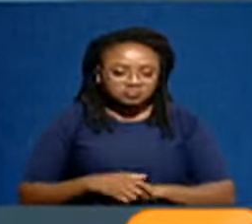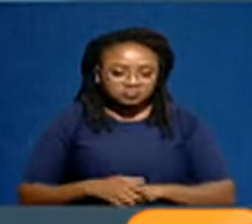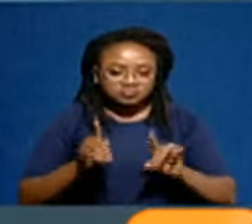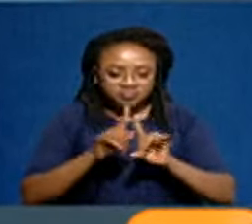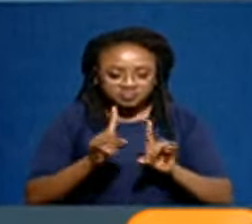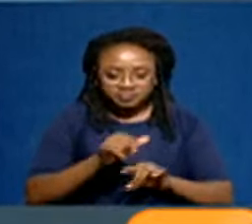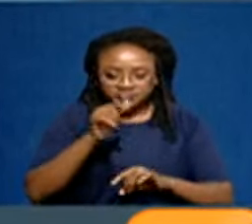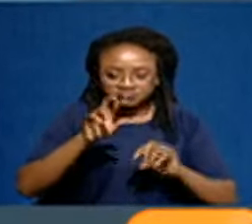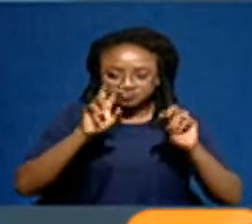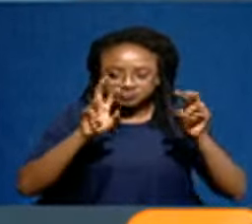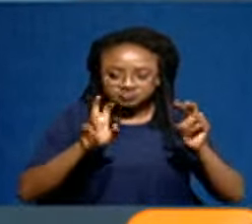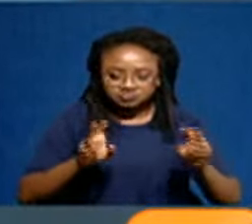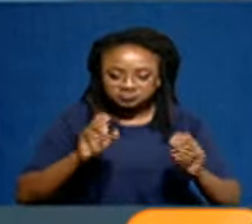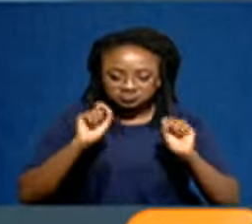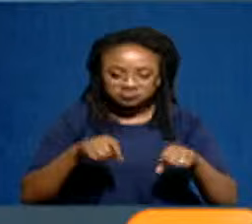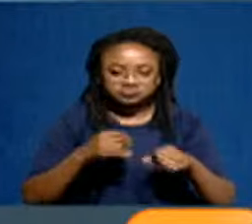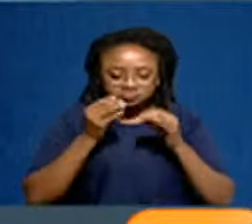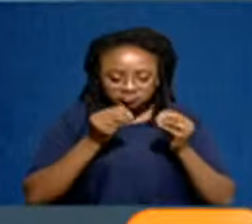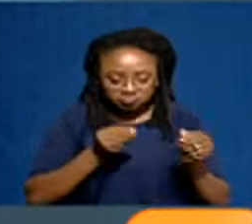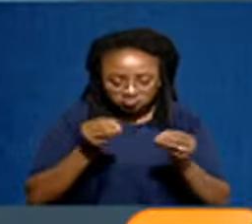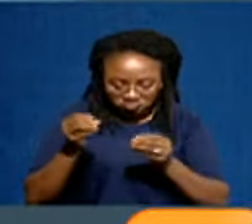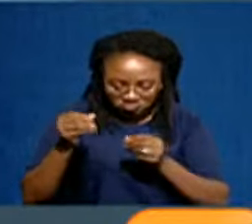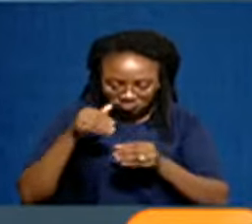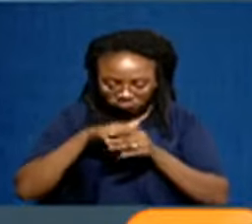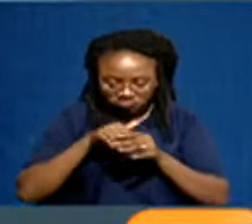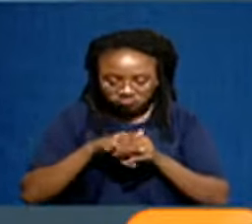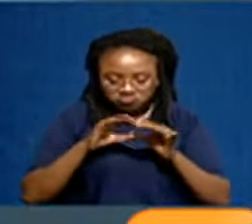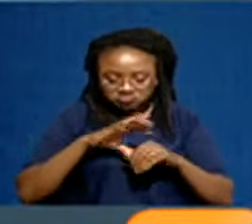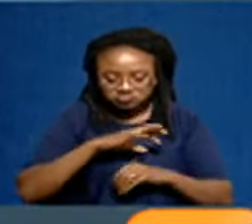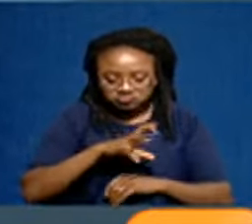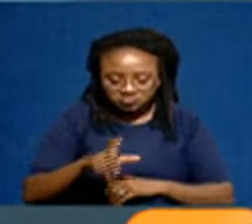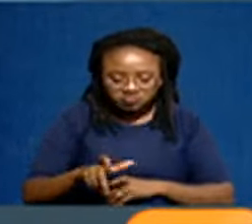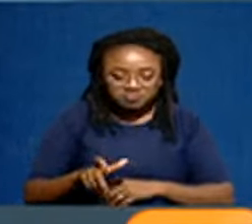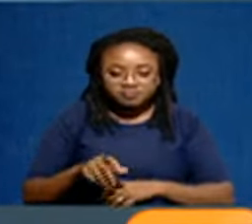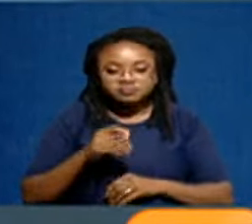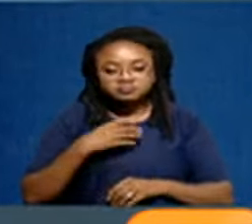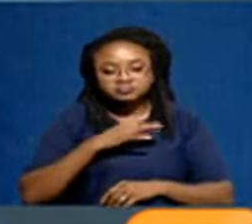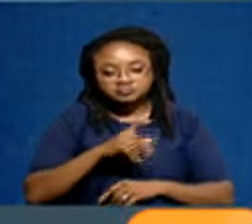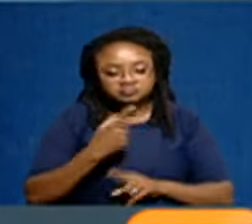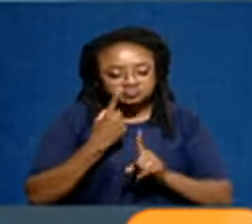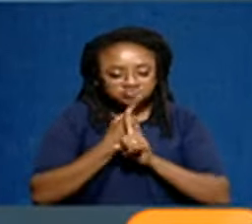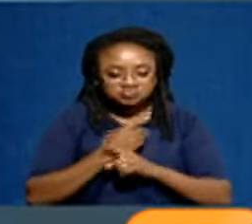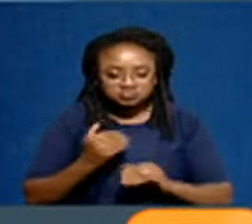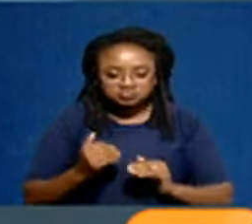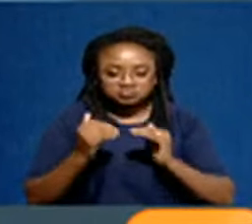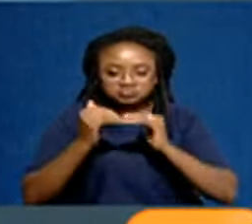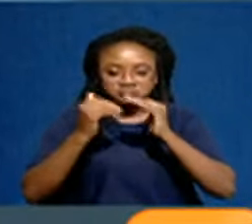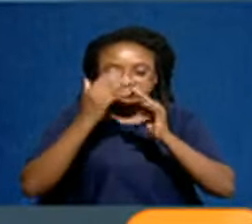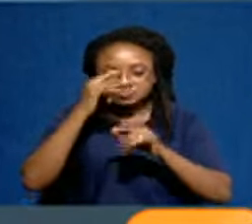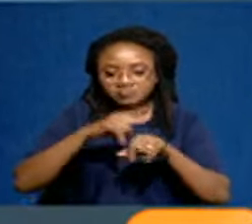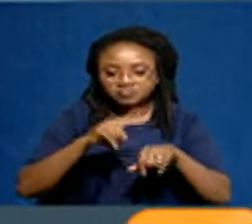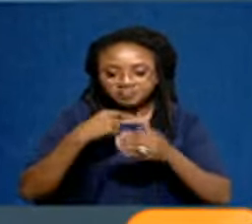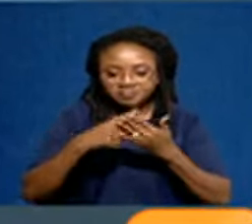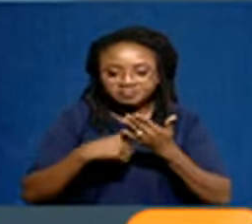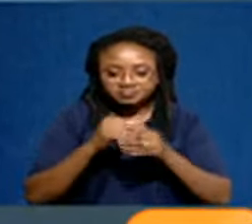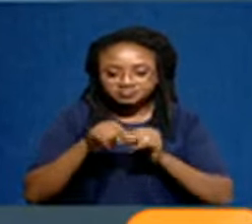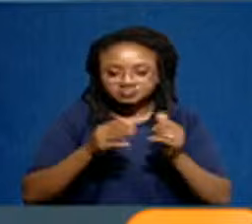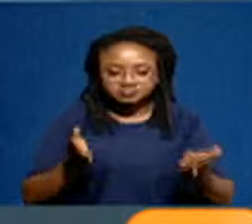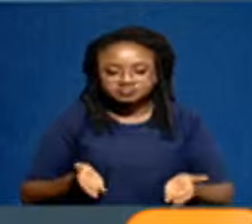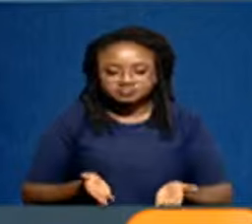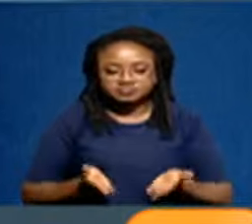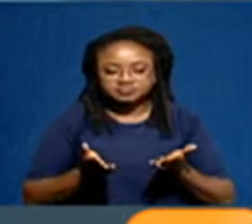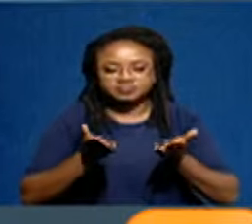issues that can be dealt by individual counties at the individual level, and counties are different levels. Yeah. For example, you talk about promotions. There are